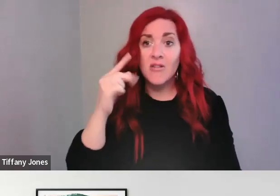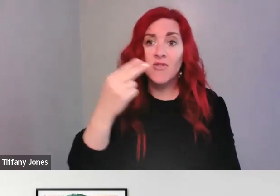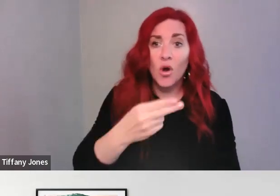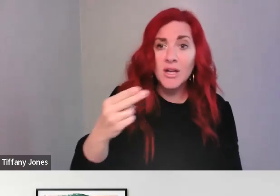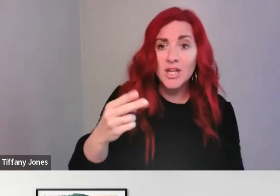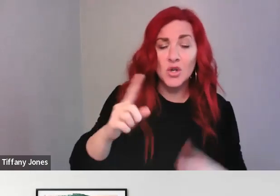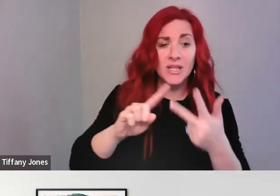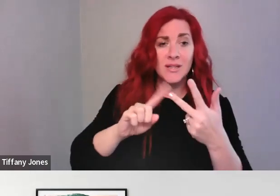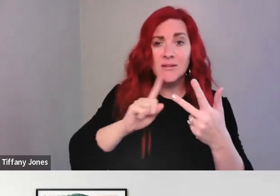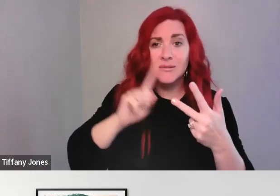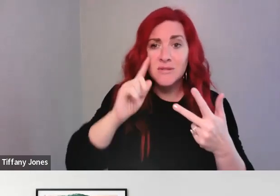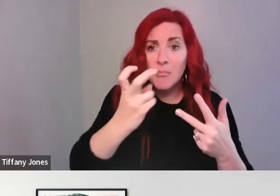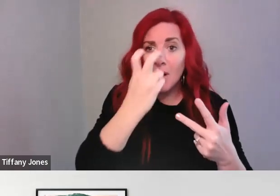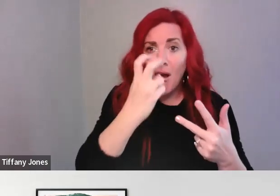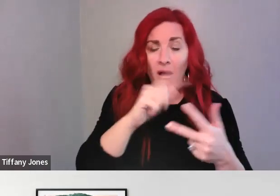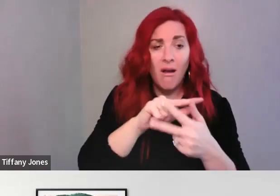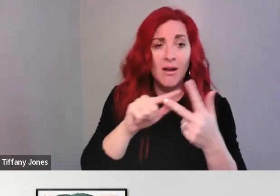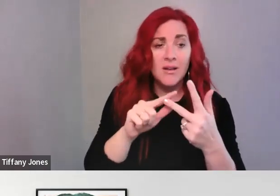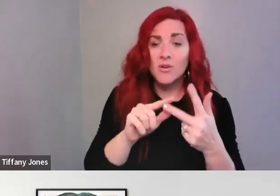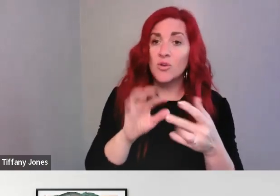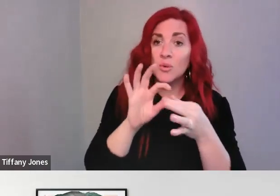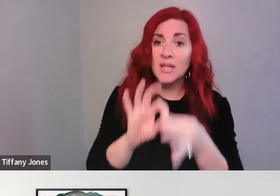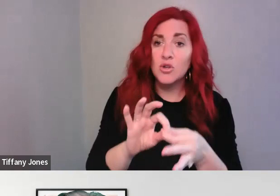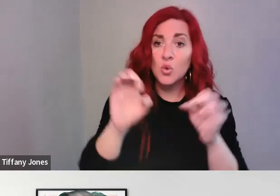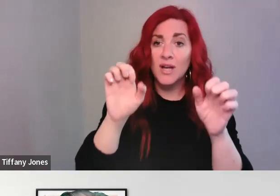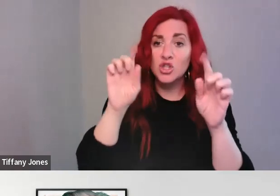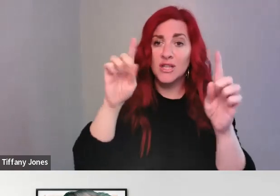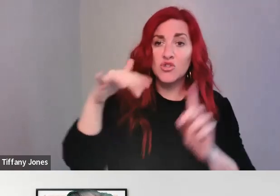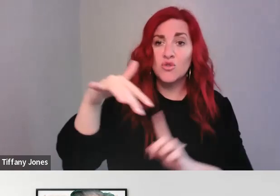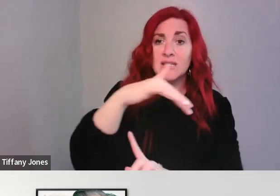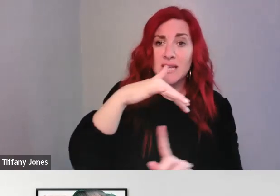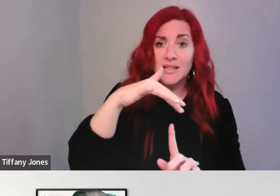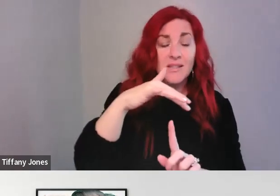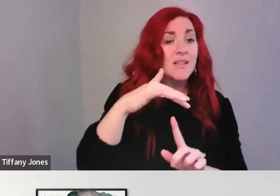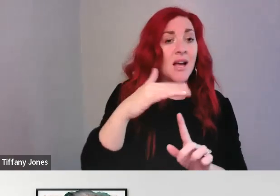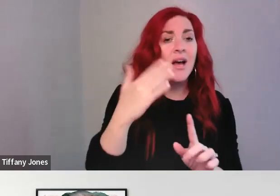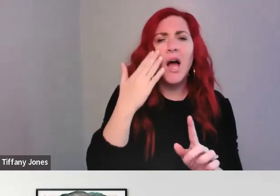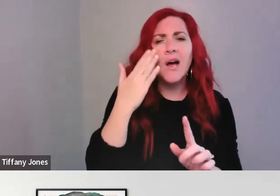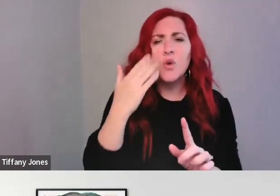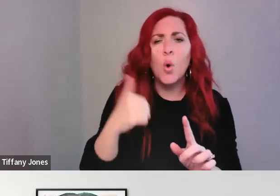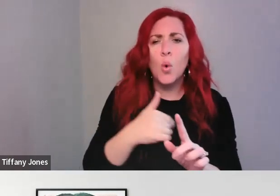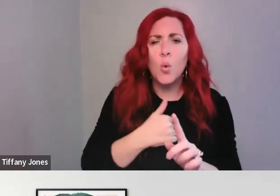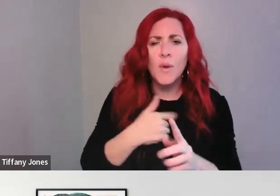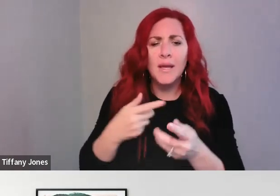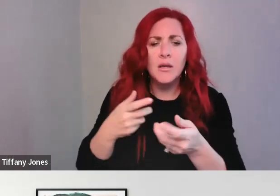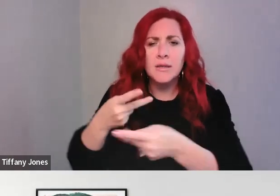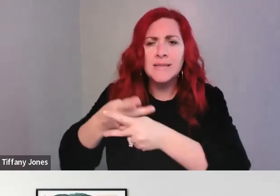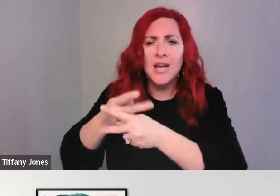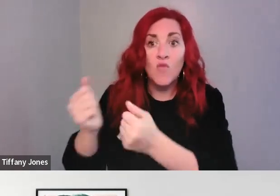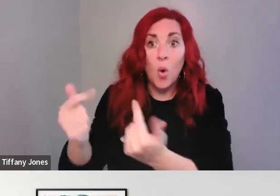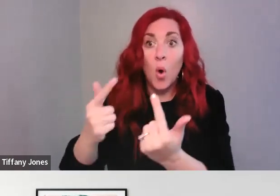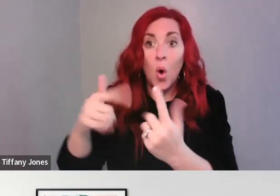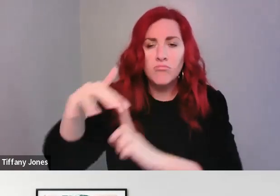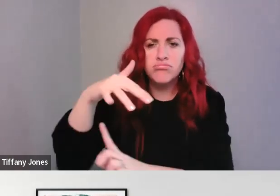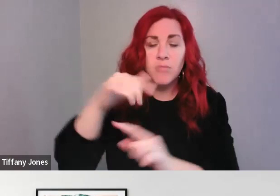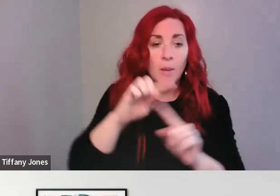deafblind in the educational settings? I know we deal with, all settings, but if we're talking more specifically about